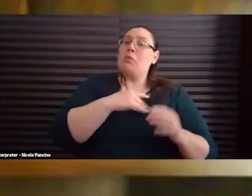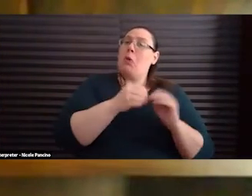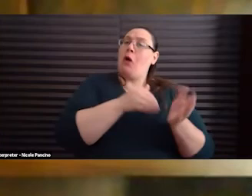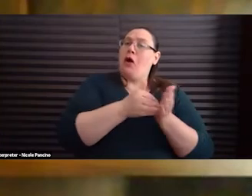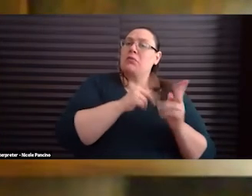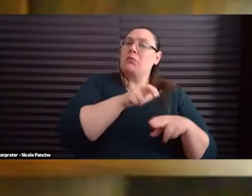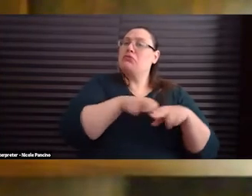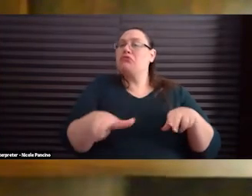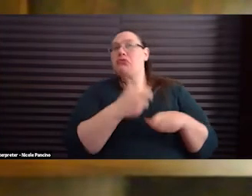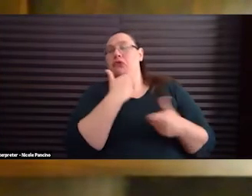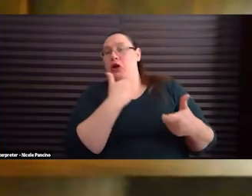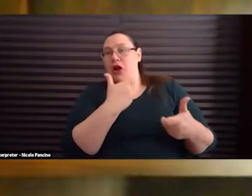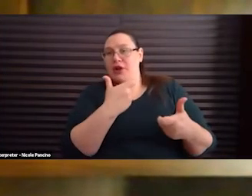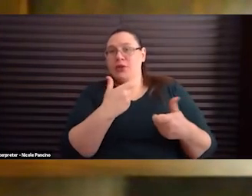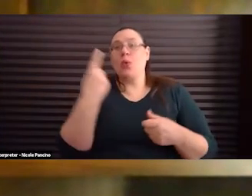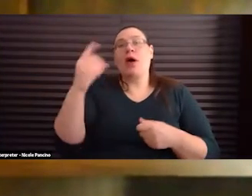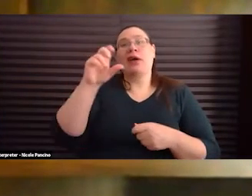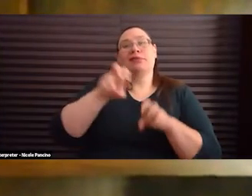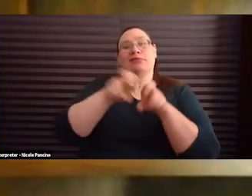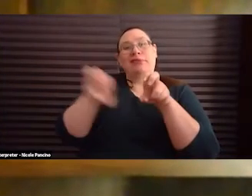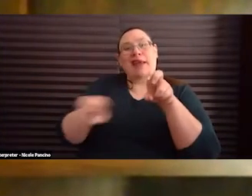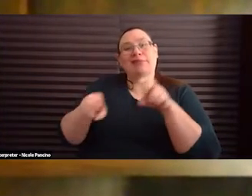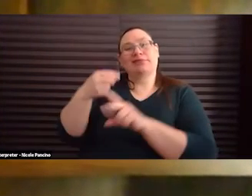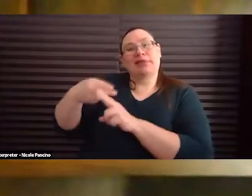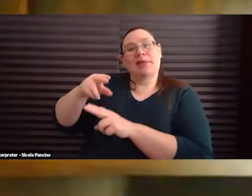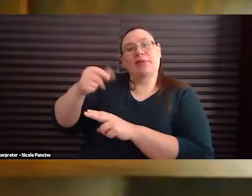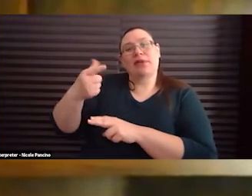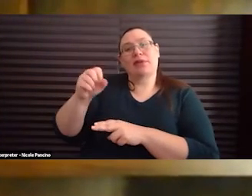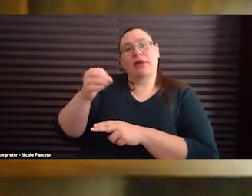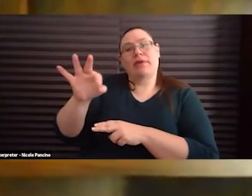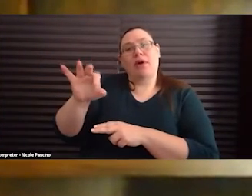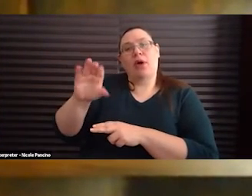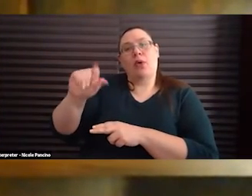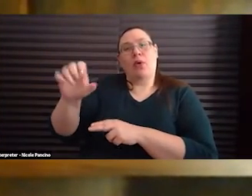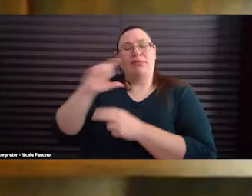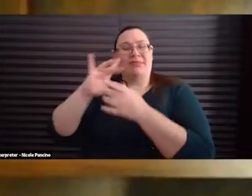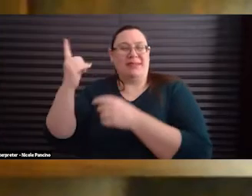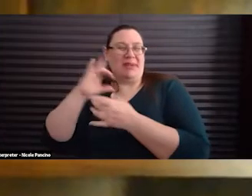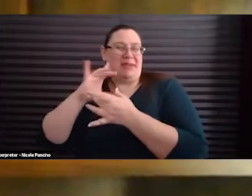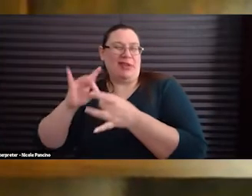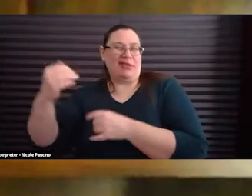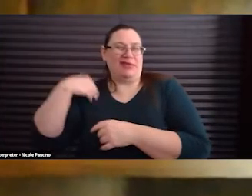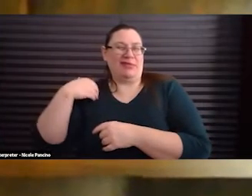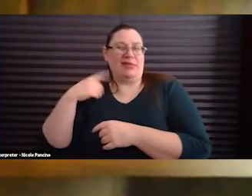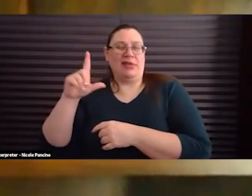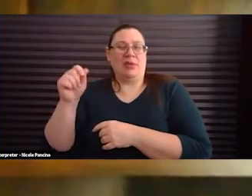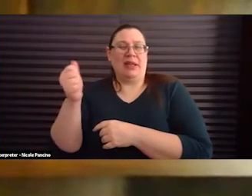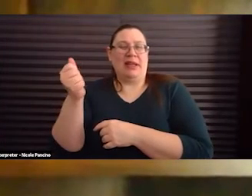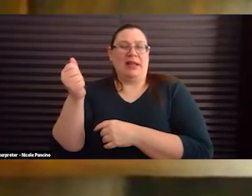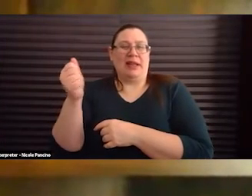from one of our panelists, Jeff Cole, something that he stated in late 2019, as this pattern was